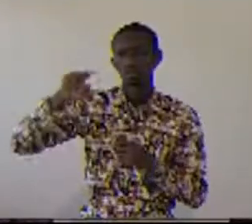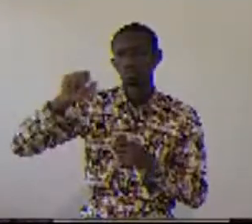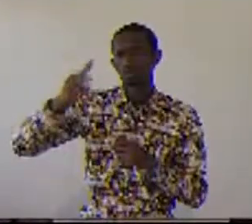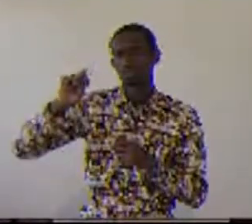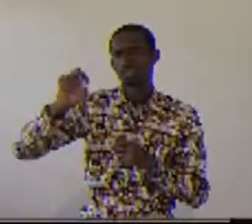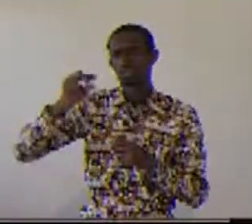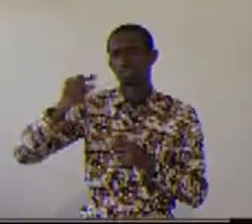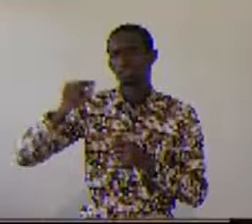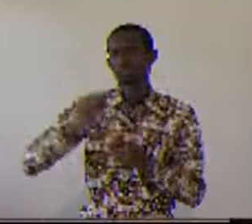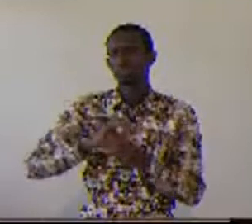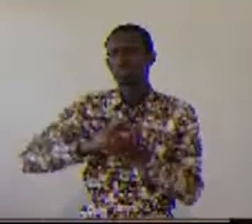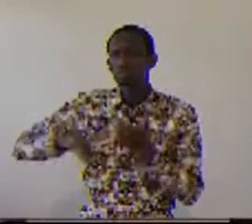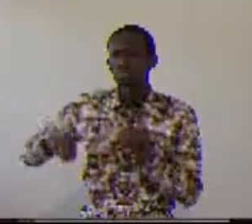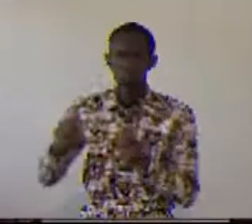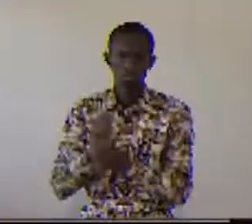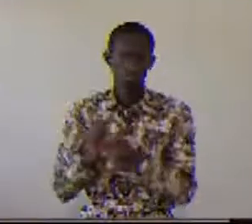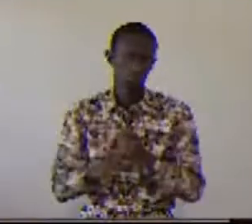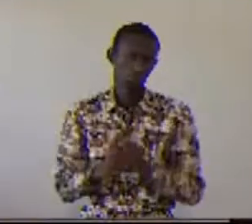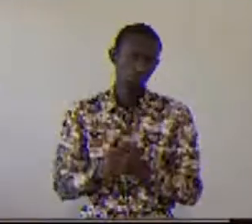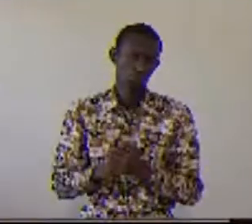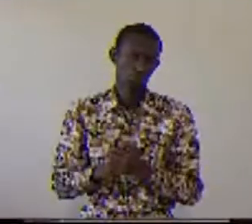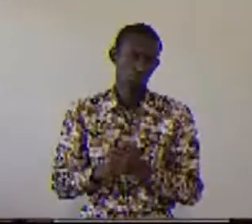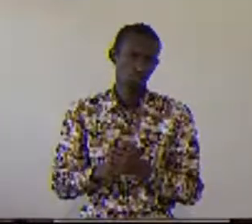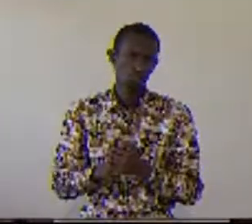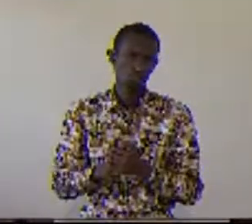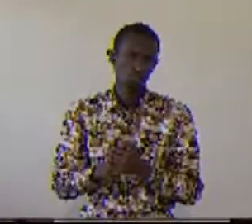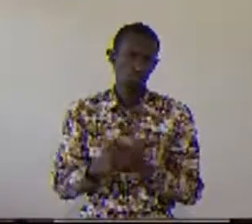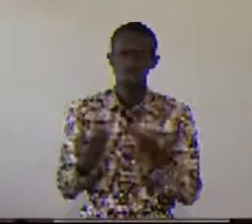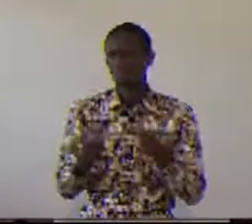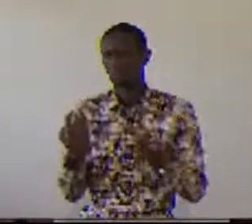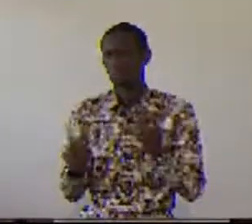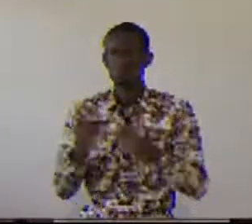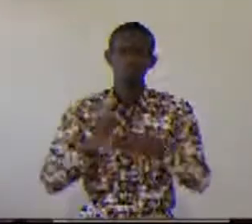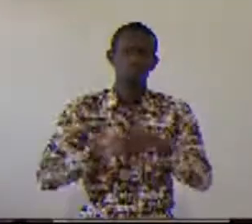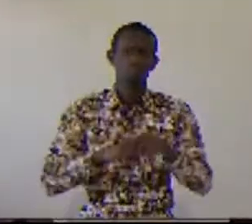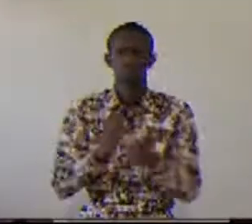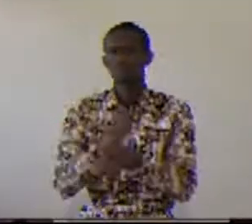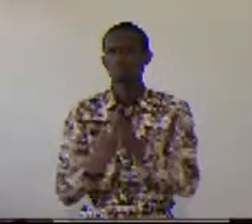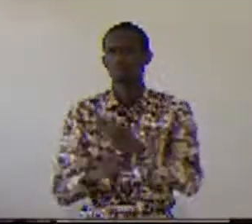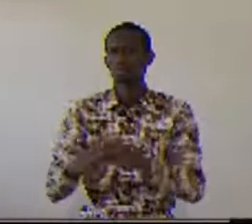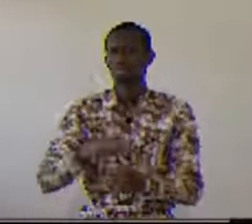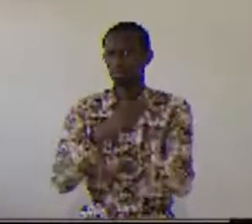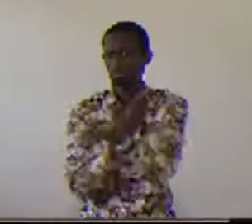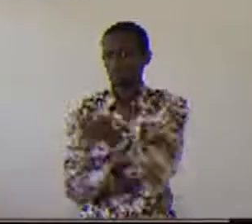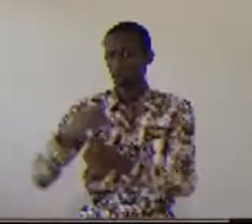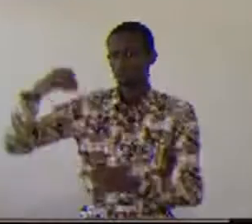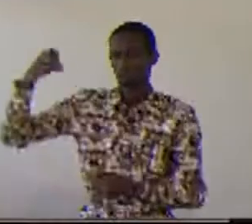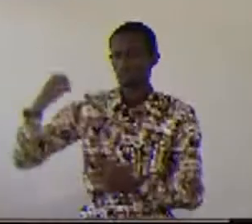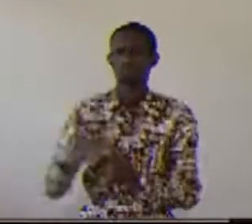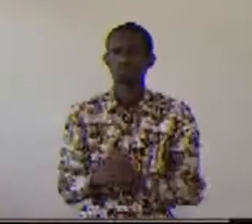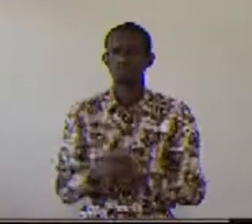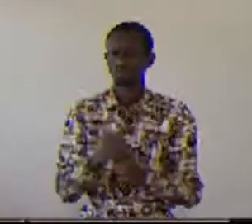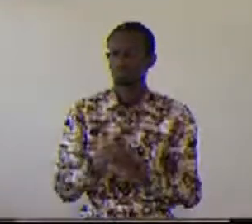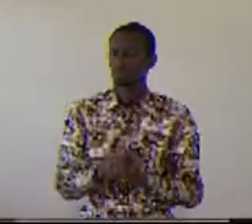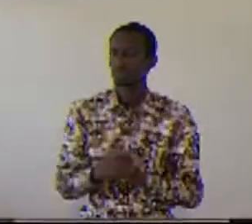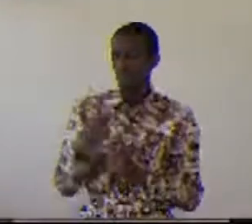it. How does it change across the period, ionization energy? As we move across the